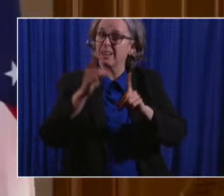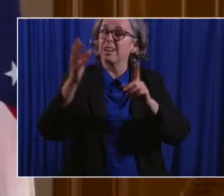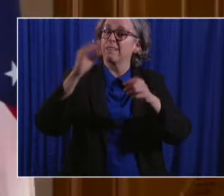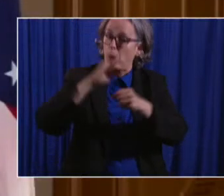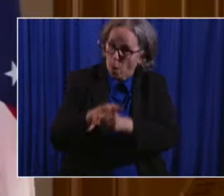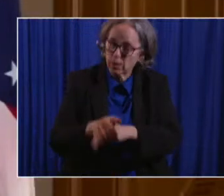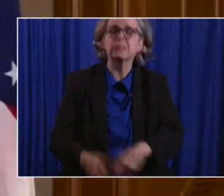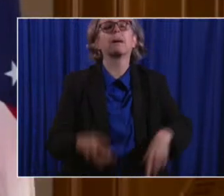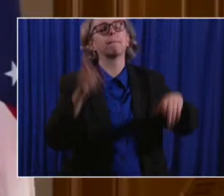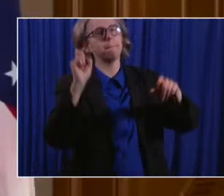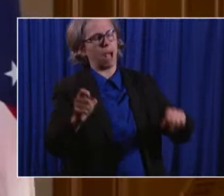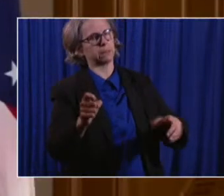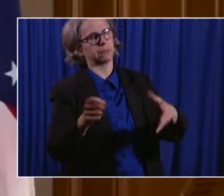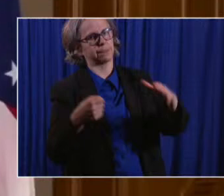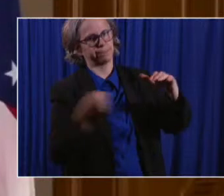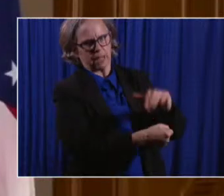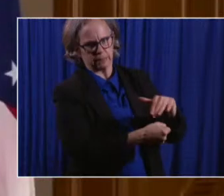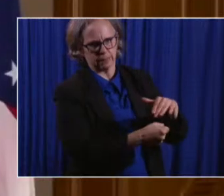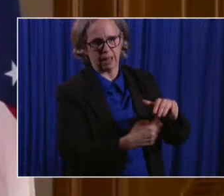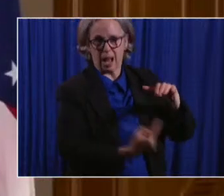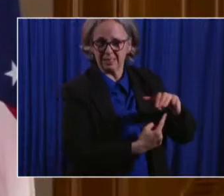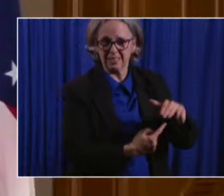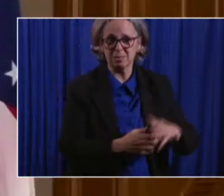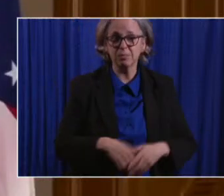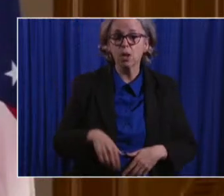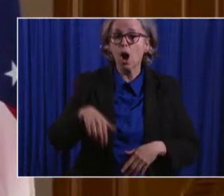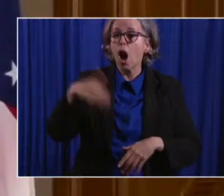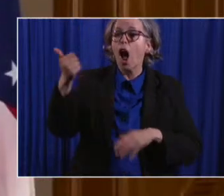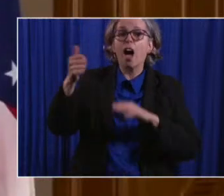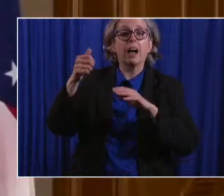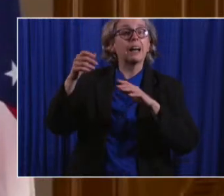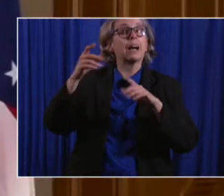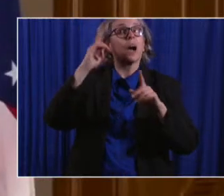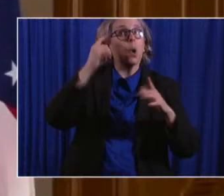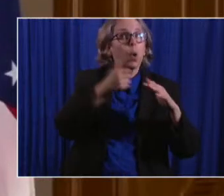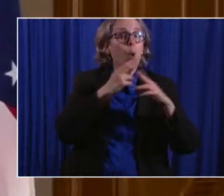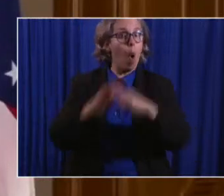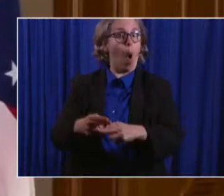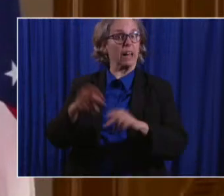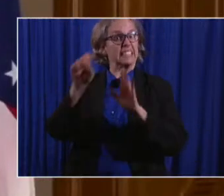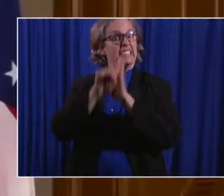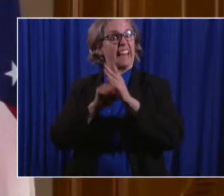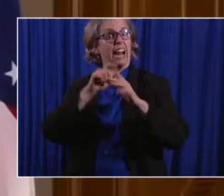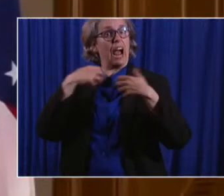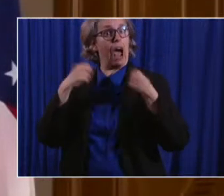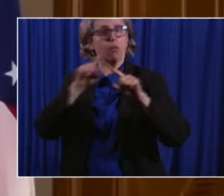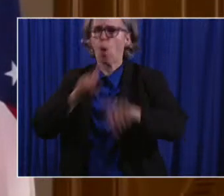a state health order, it is standard infection control practice.